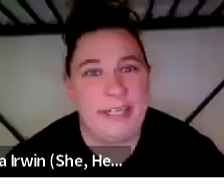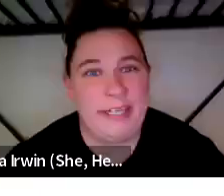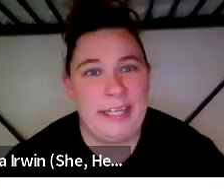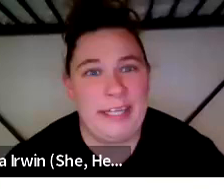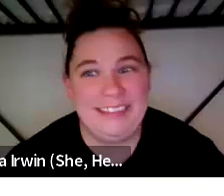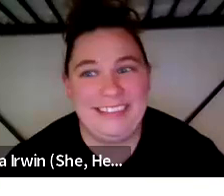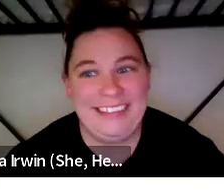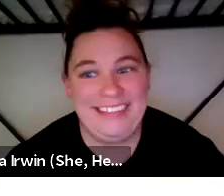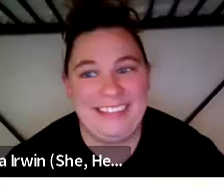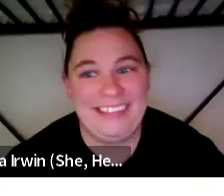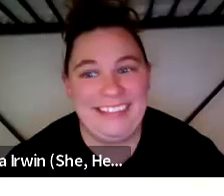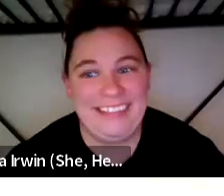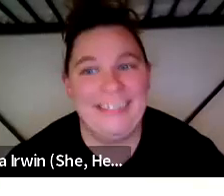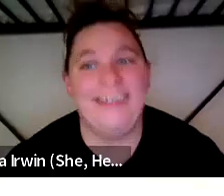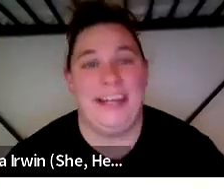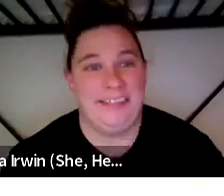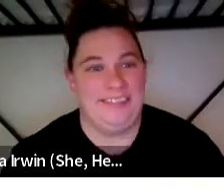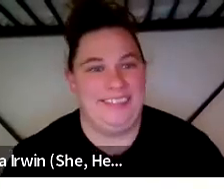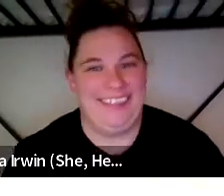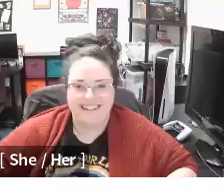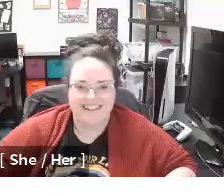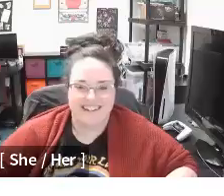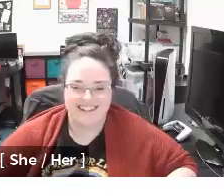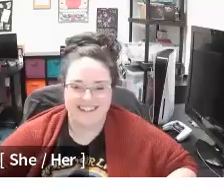Is it working? Yeah. Okay.